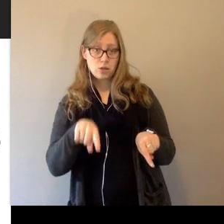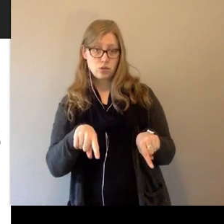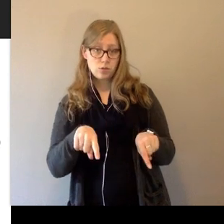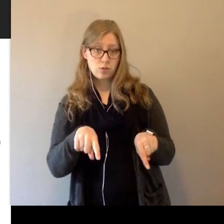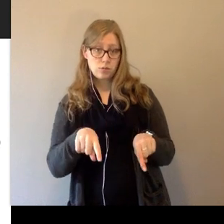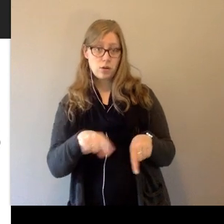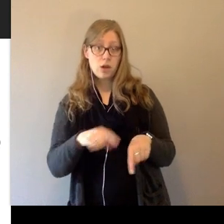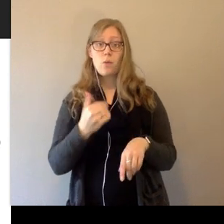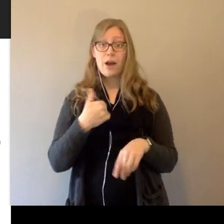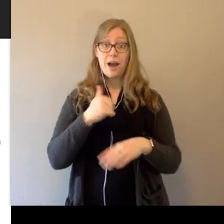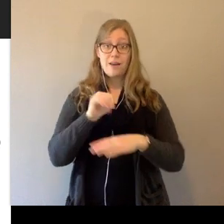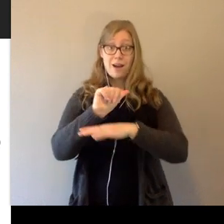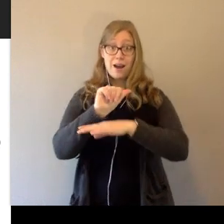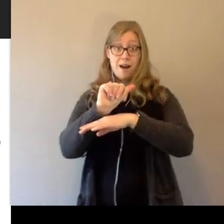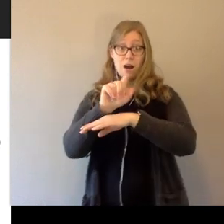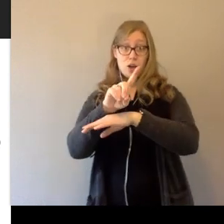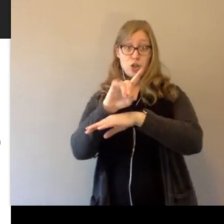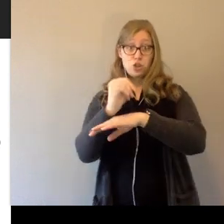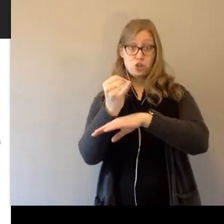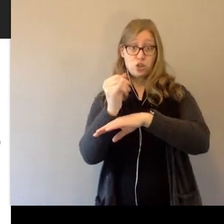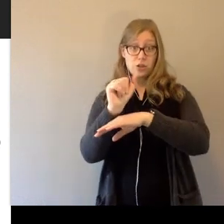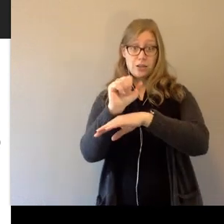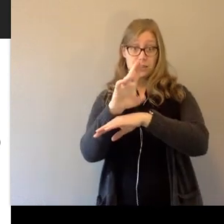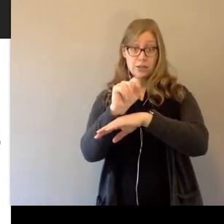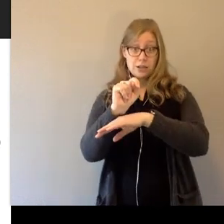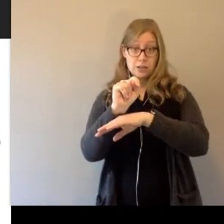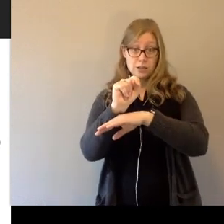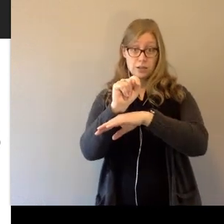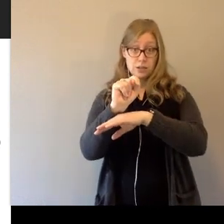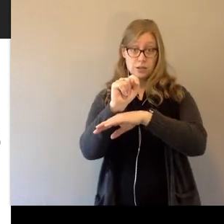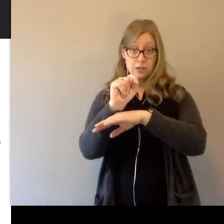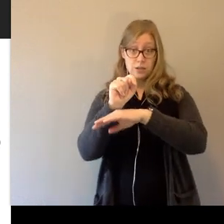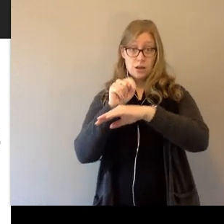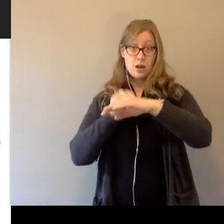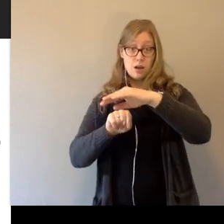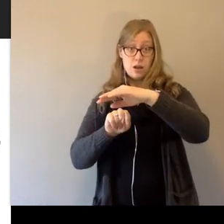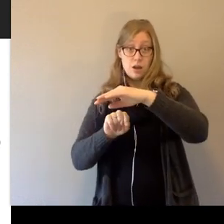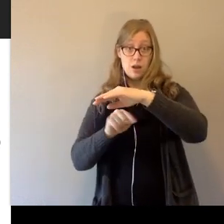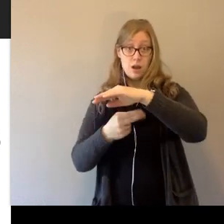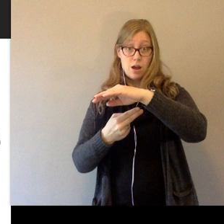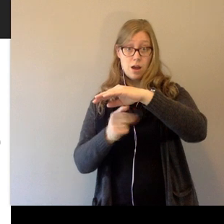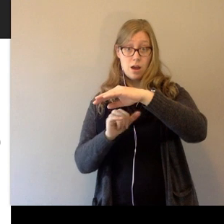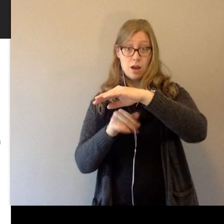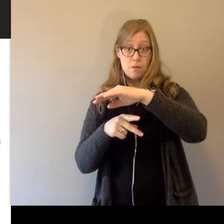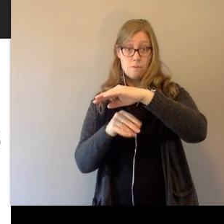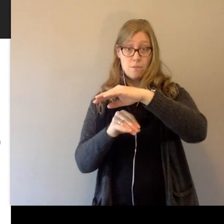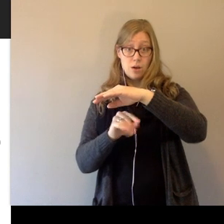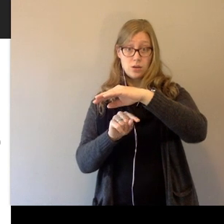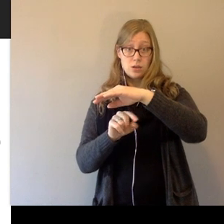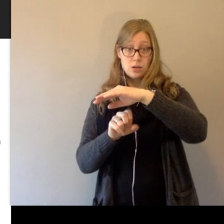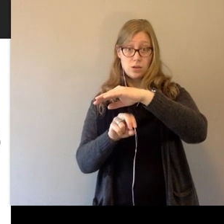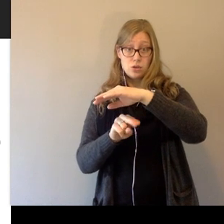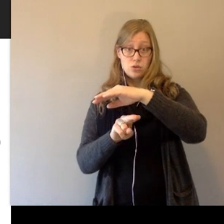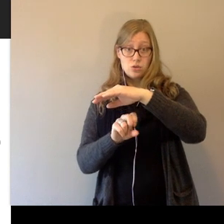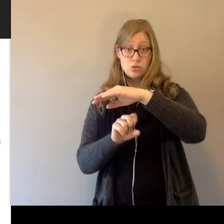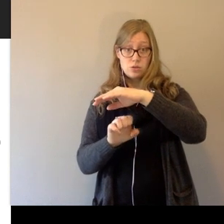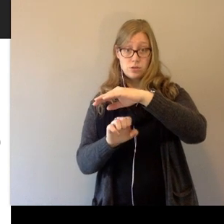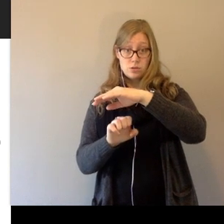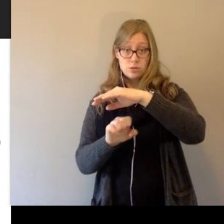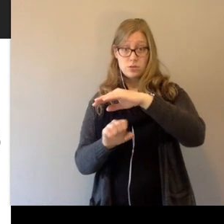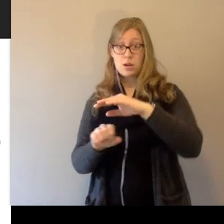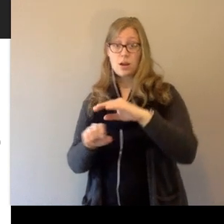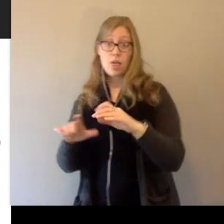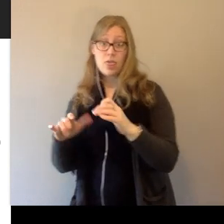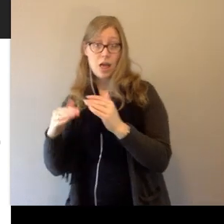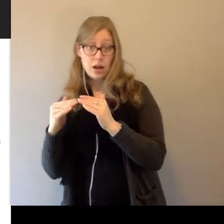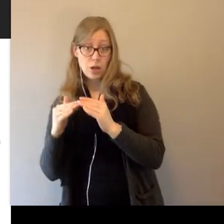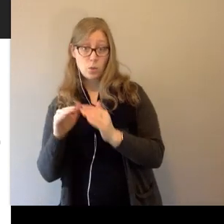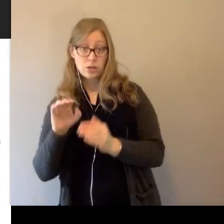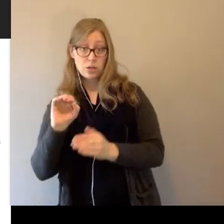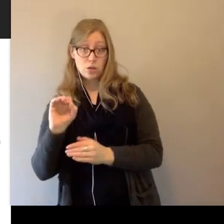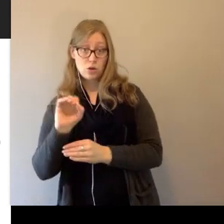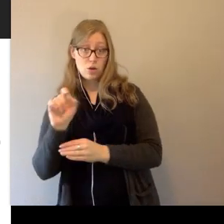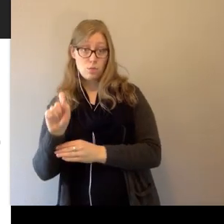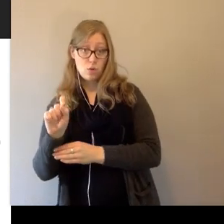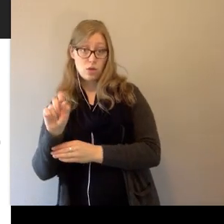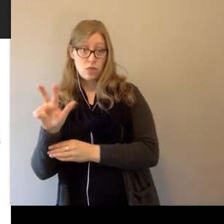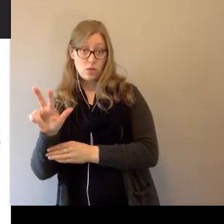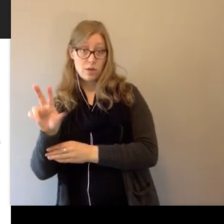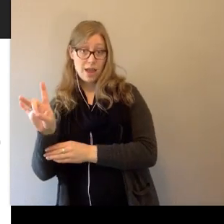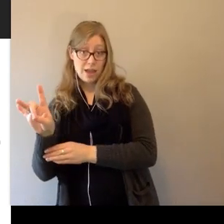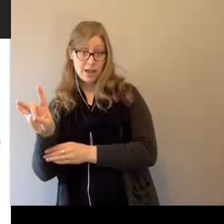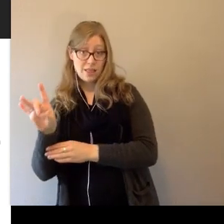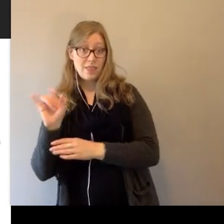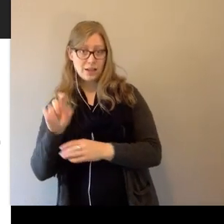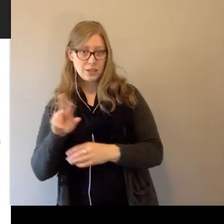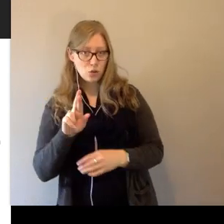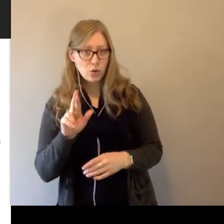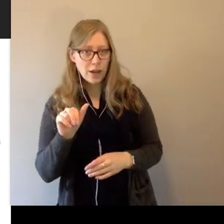hypotenuse. And that ratio is 0.38. So 0.38 would be the ratio of the